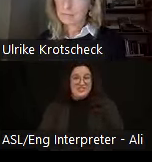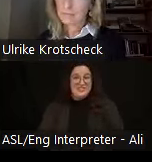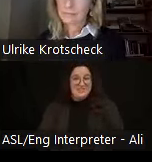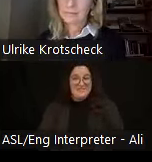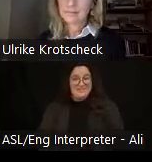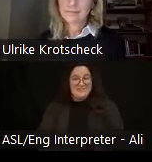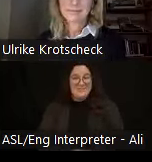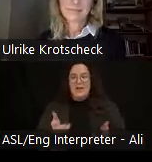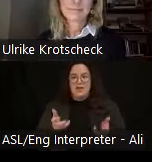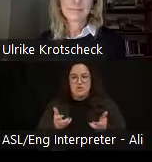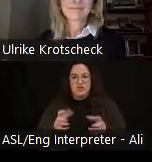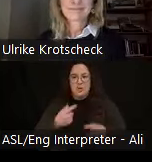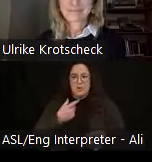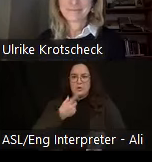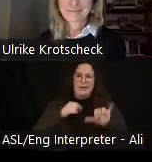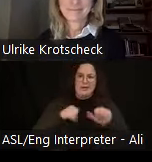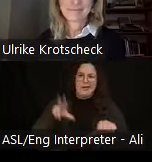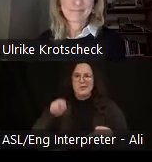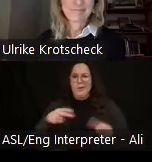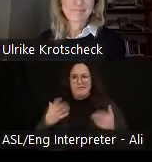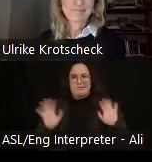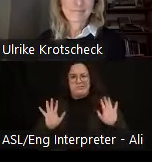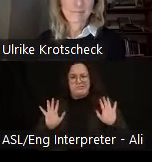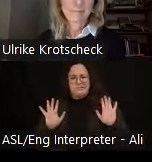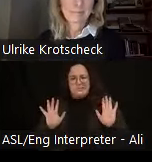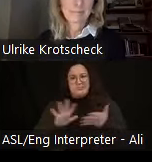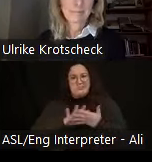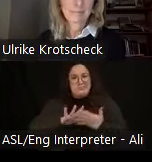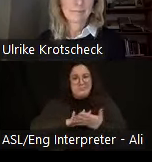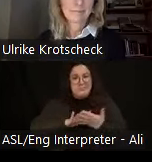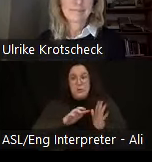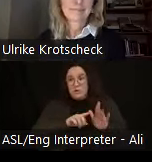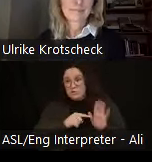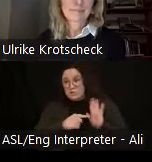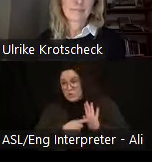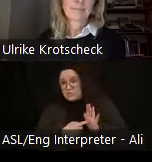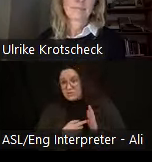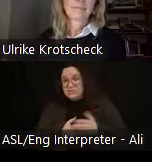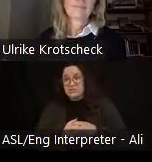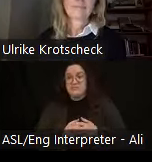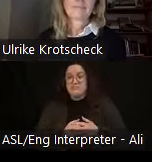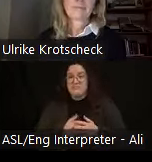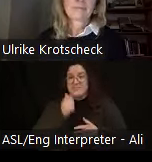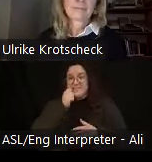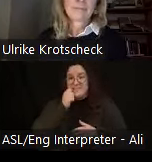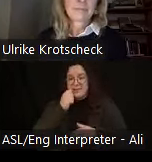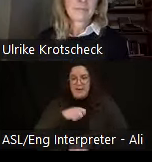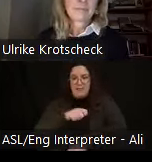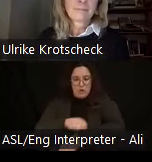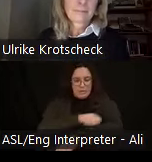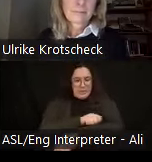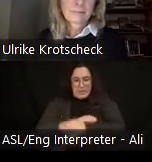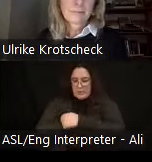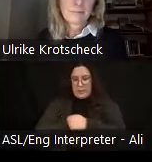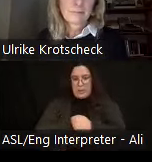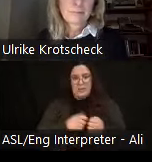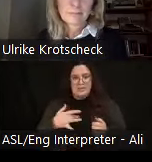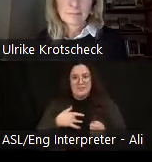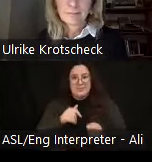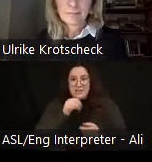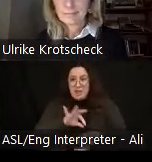don't want to make a definitive claim about, but what it also shows is that we give markings on the skin that we often didn't interpret as